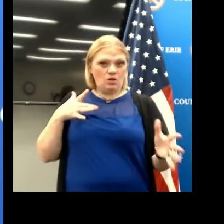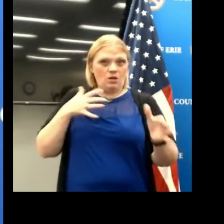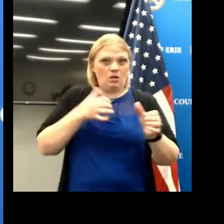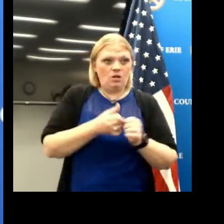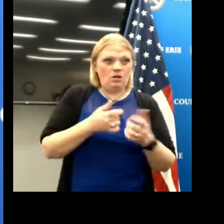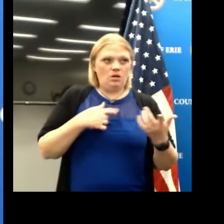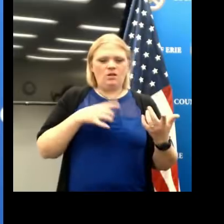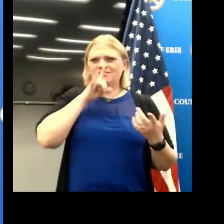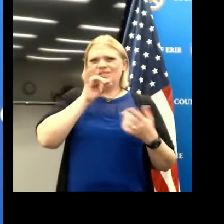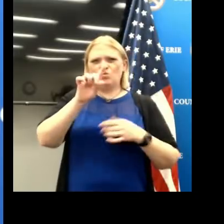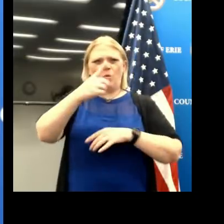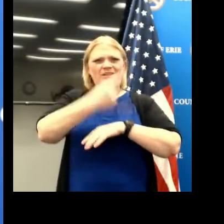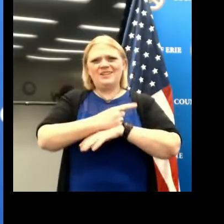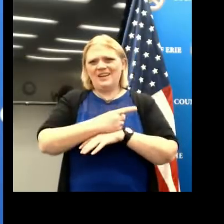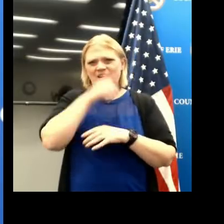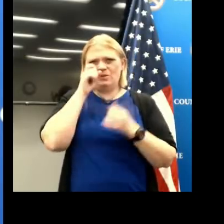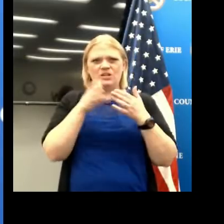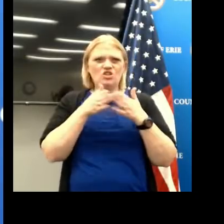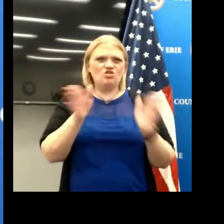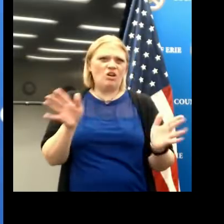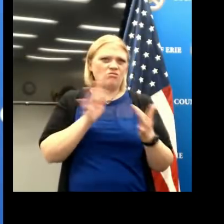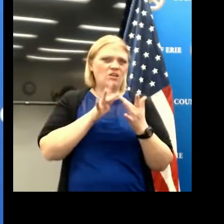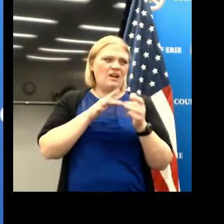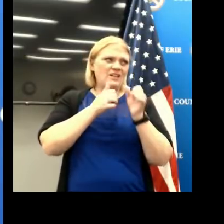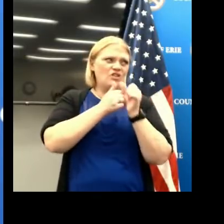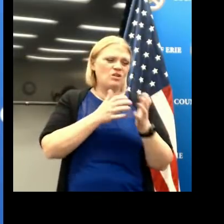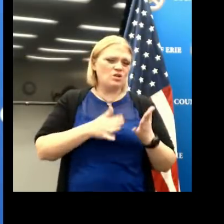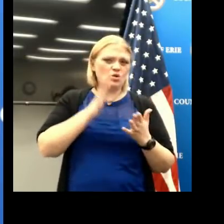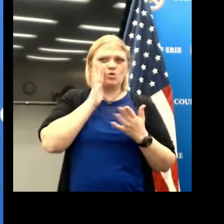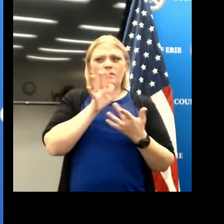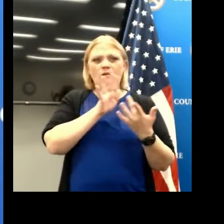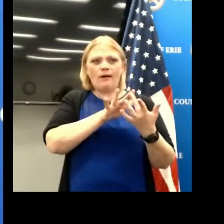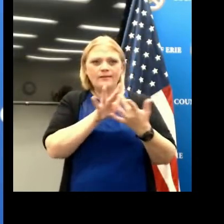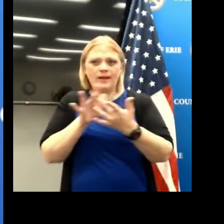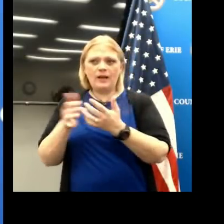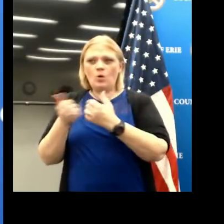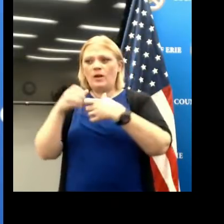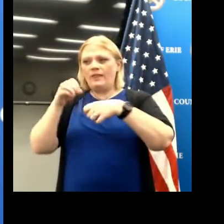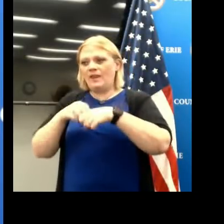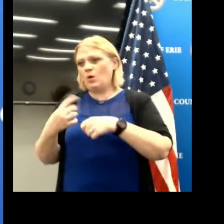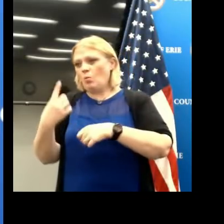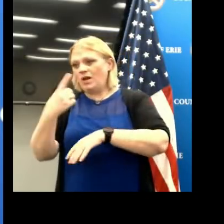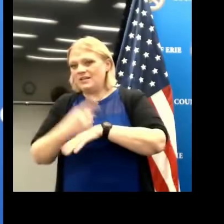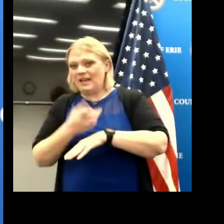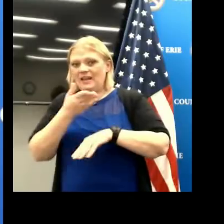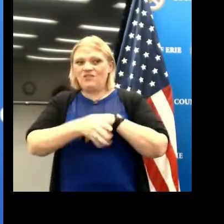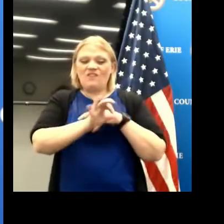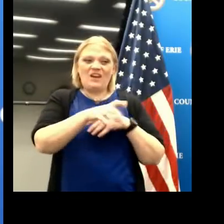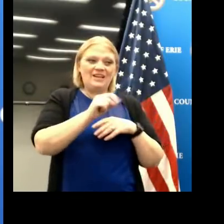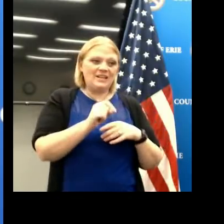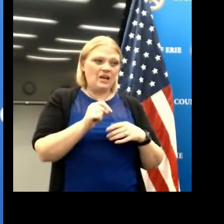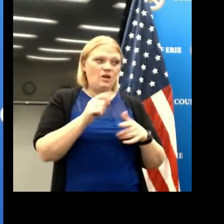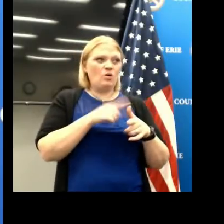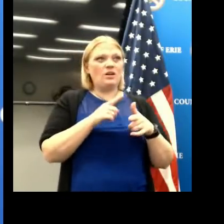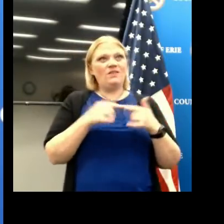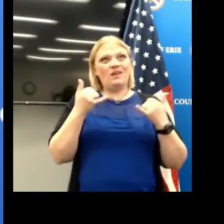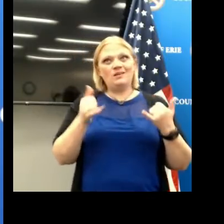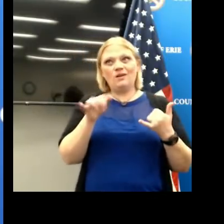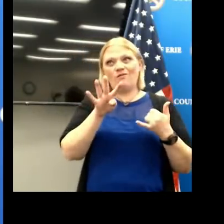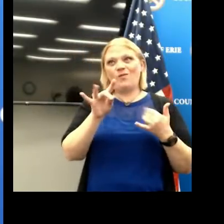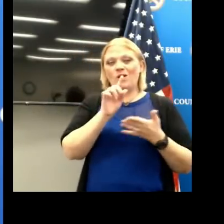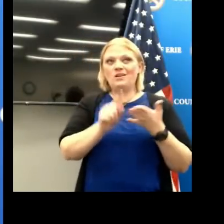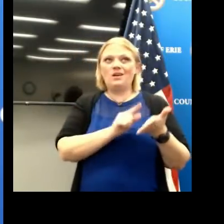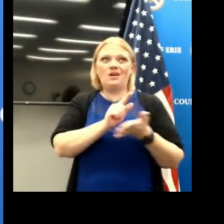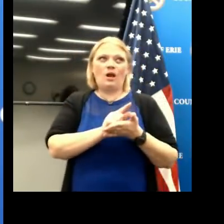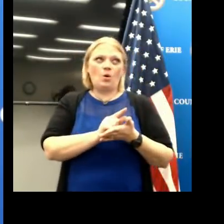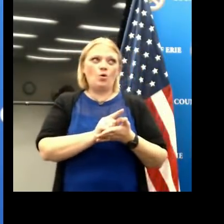It's really one day, because generally the contact tracers will contact the individuals within one day of finding out of the case. It's basically 48 hours now. So it's one